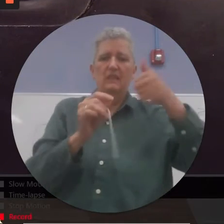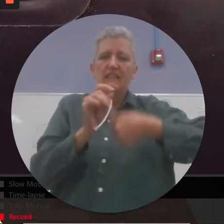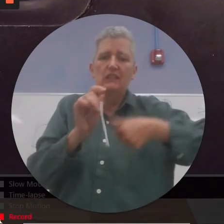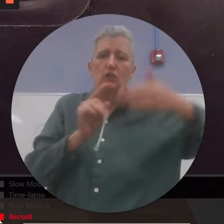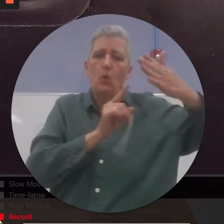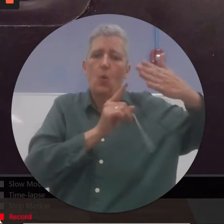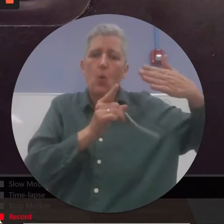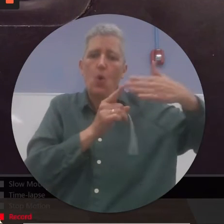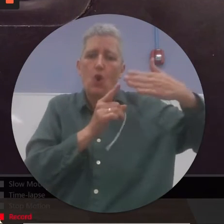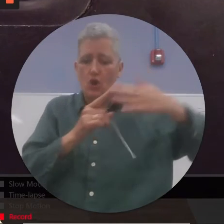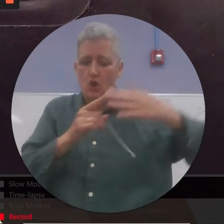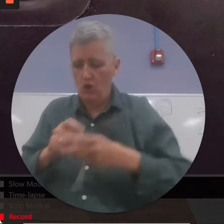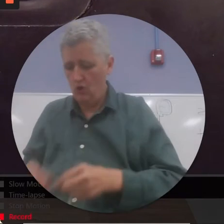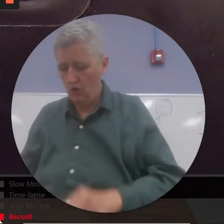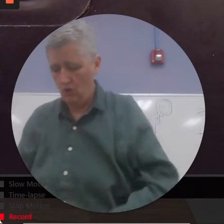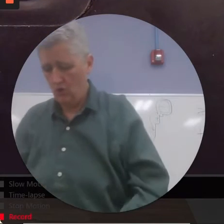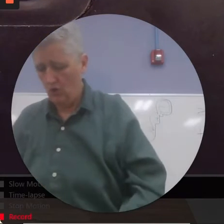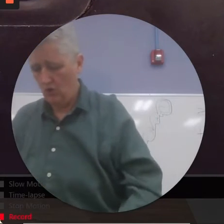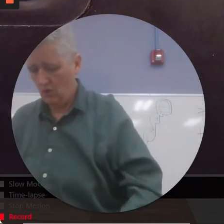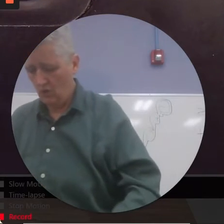corners.